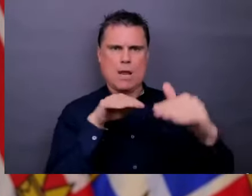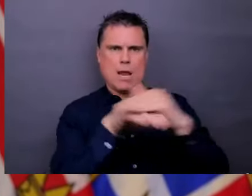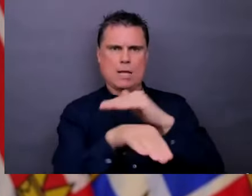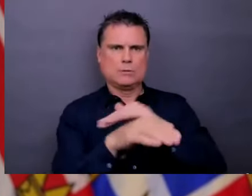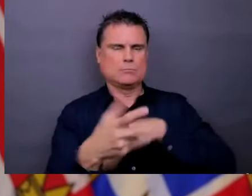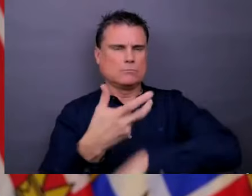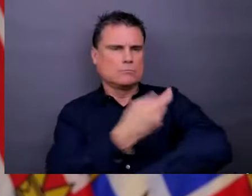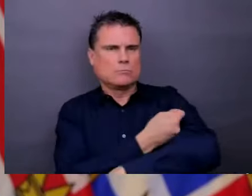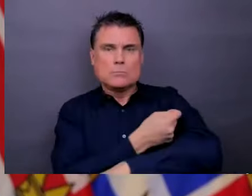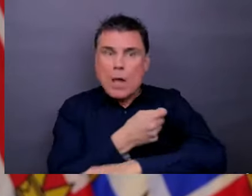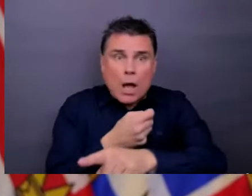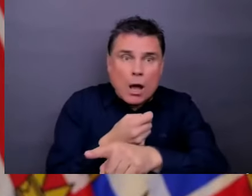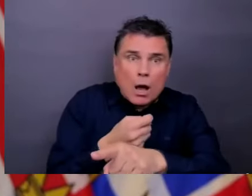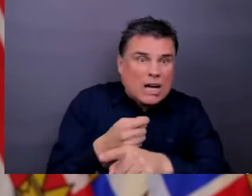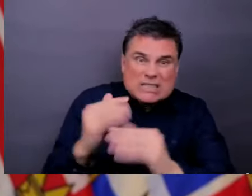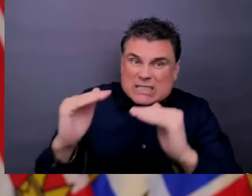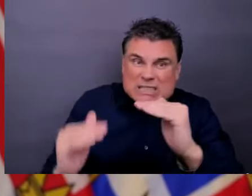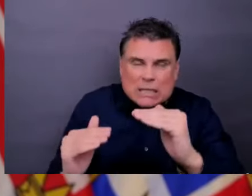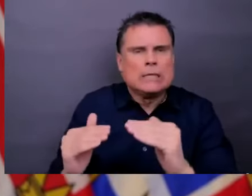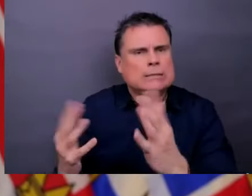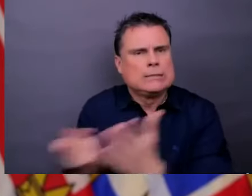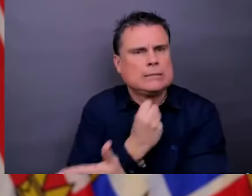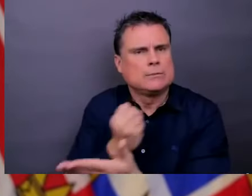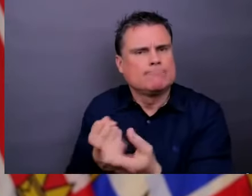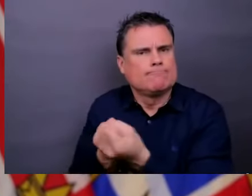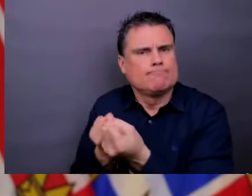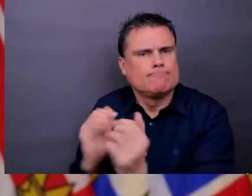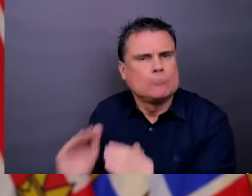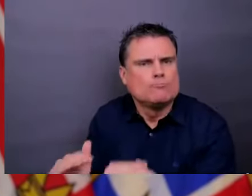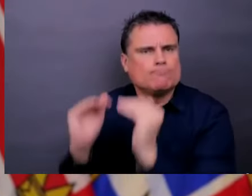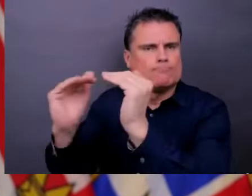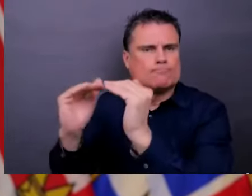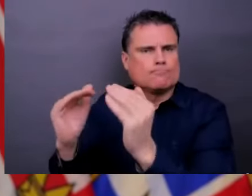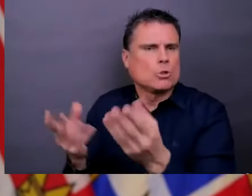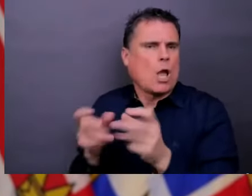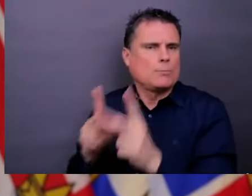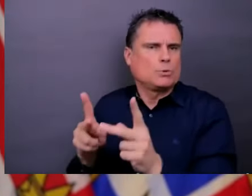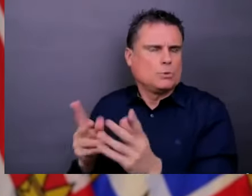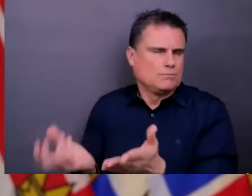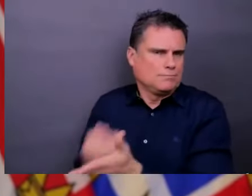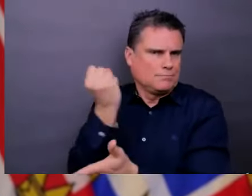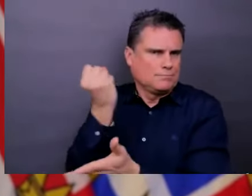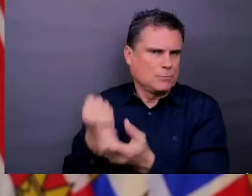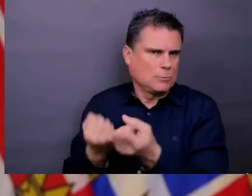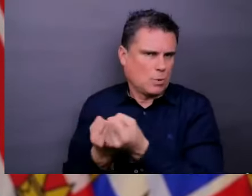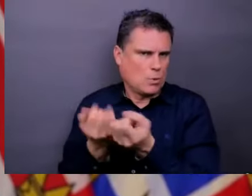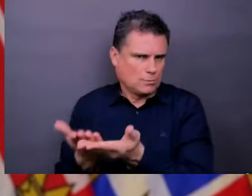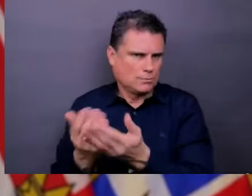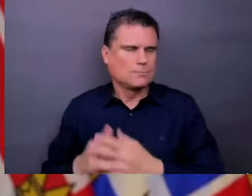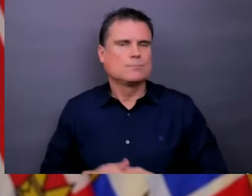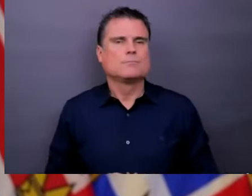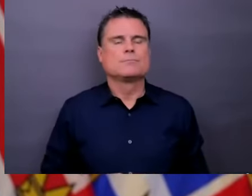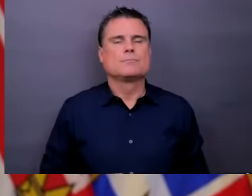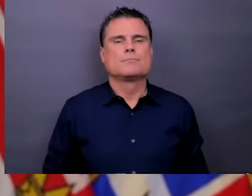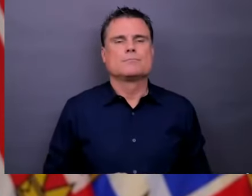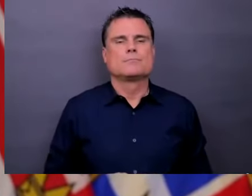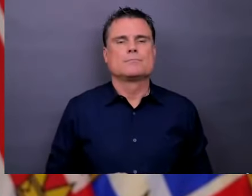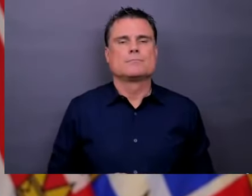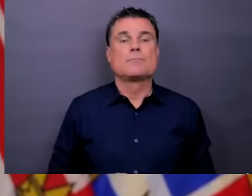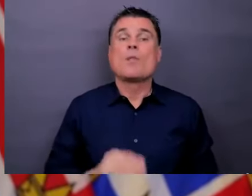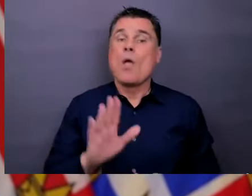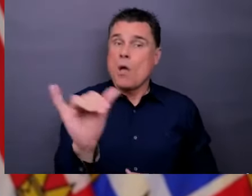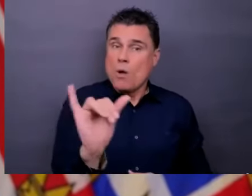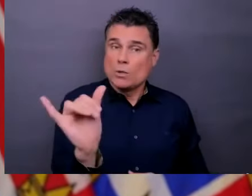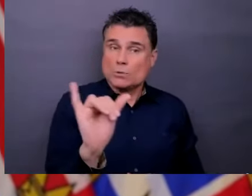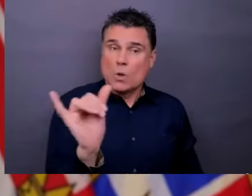as is Novavax and Johnson & Johnson vaccines. And these are all ones that are much easier to use in that they're